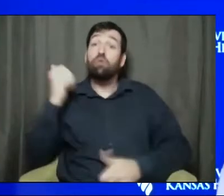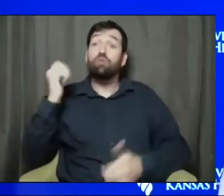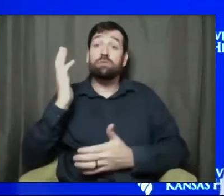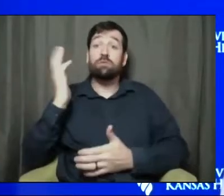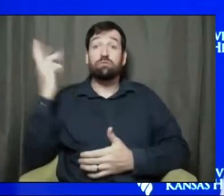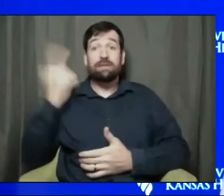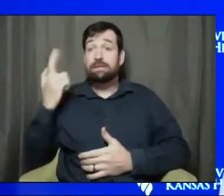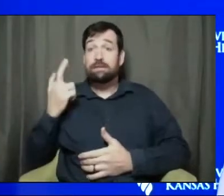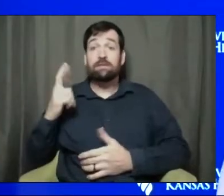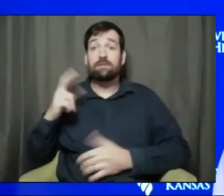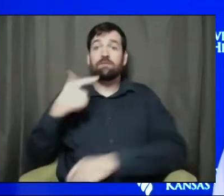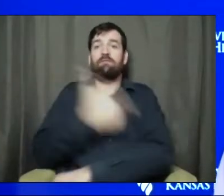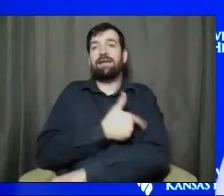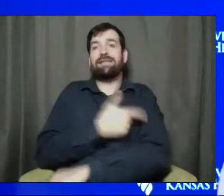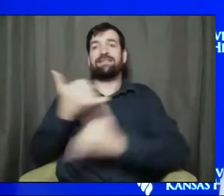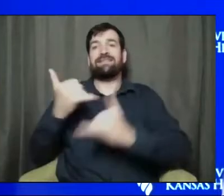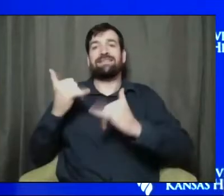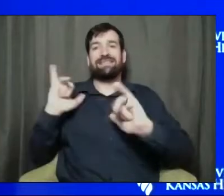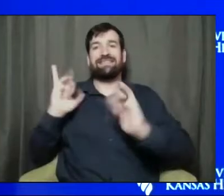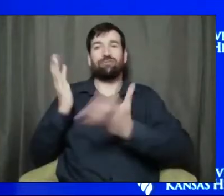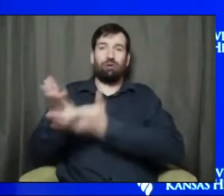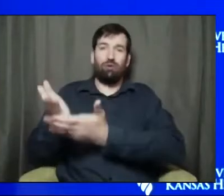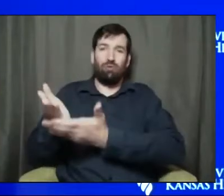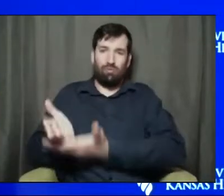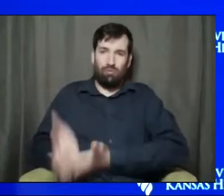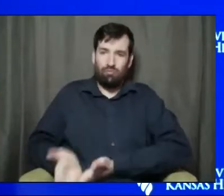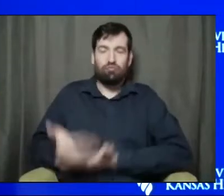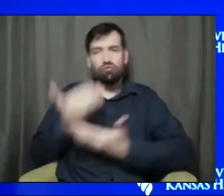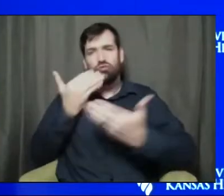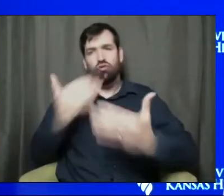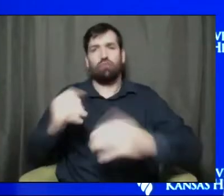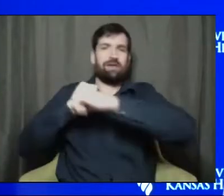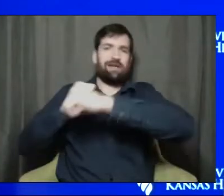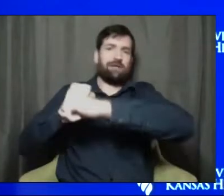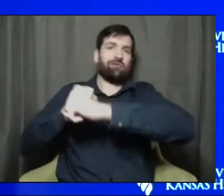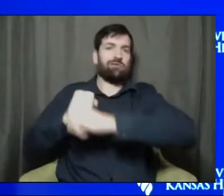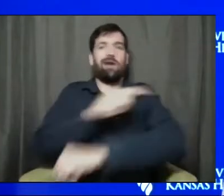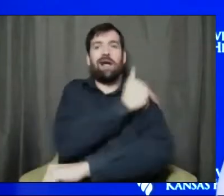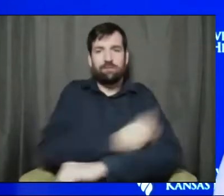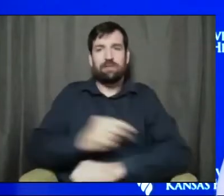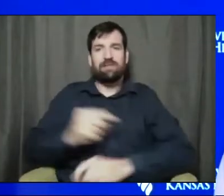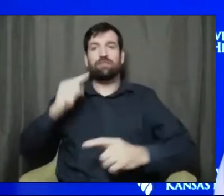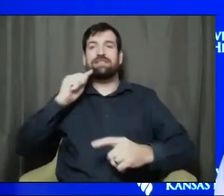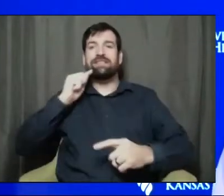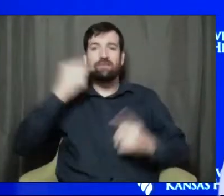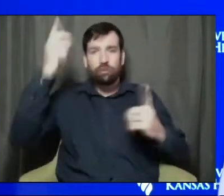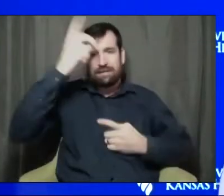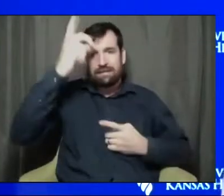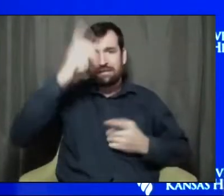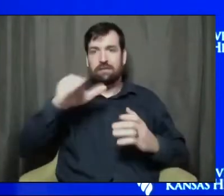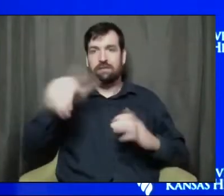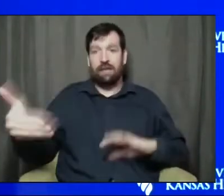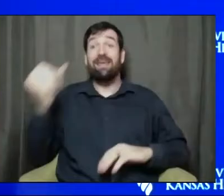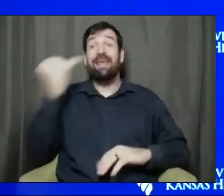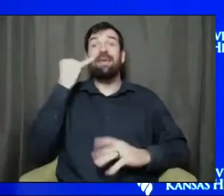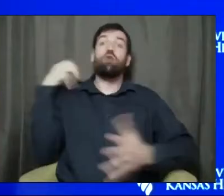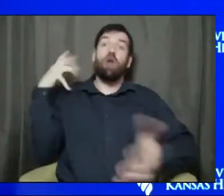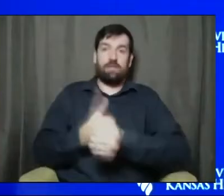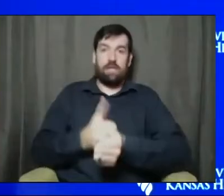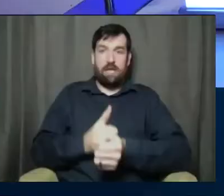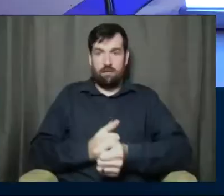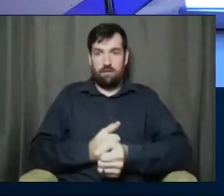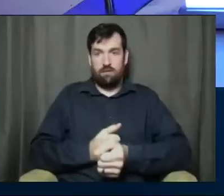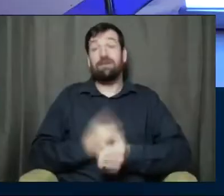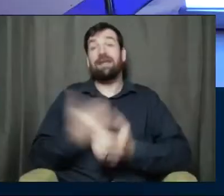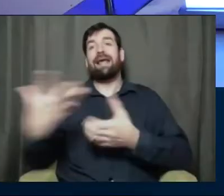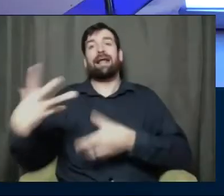have continued to show very good protection against hospitalization, severe disease, and death if you are up to date with those, even for Omicron. All